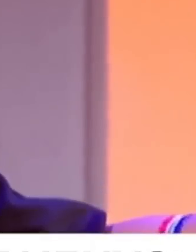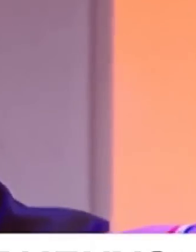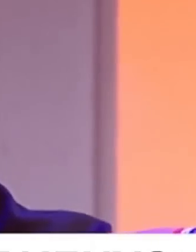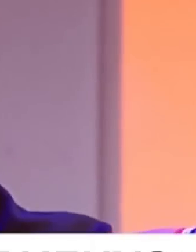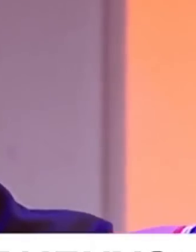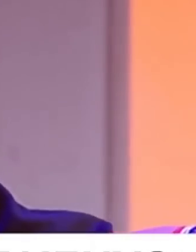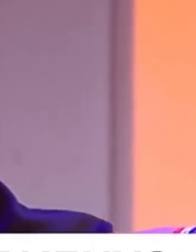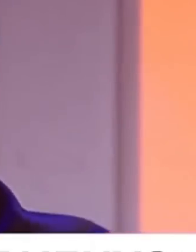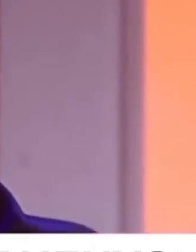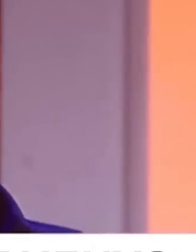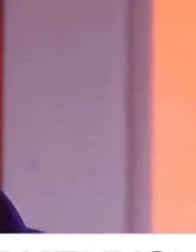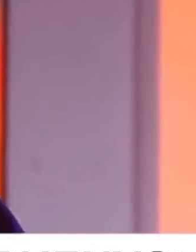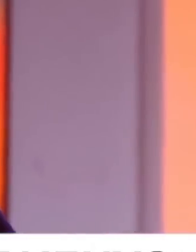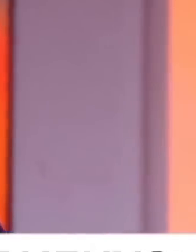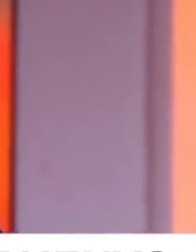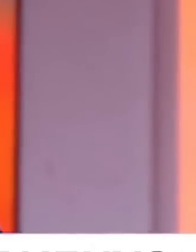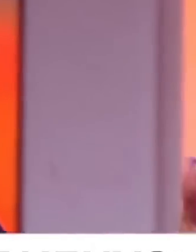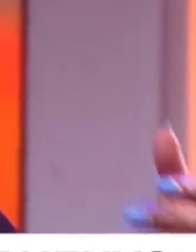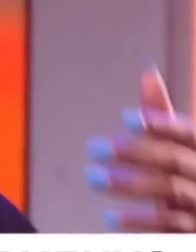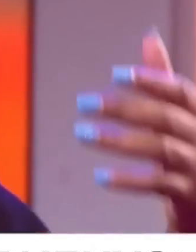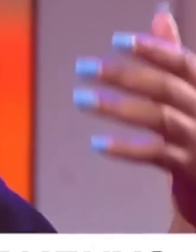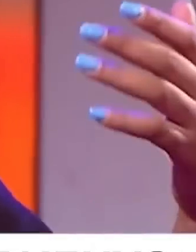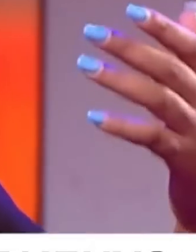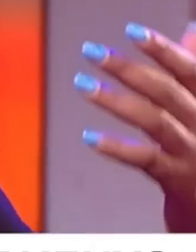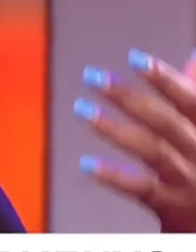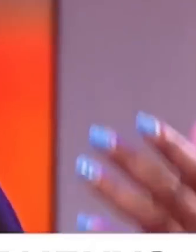phenyo e thoma ge tsebo e atile